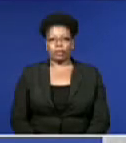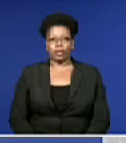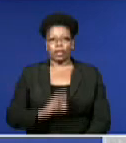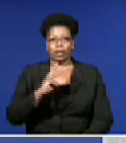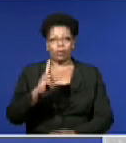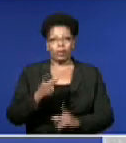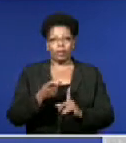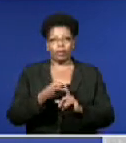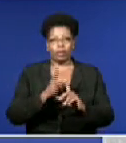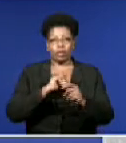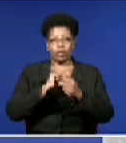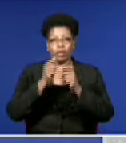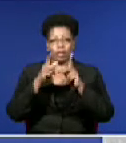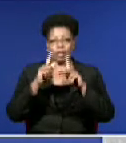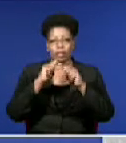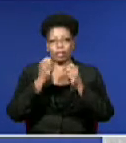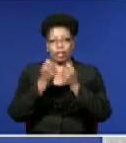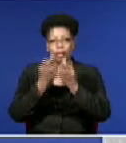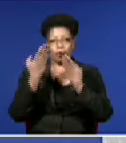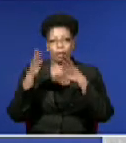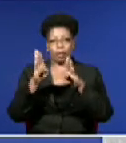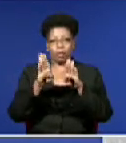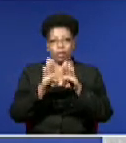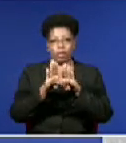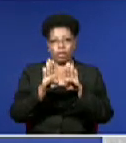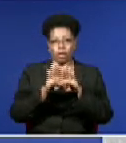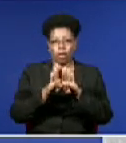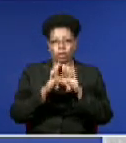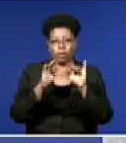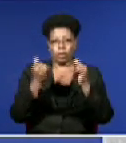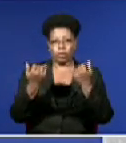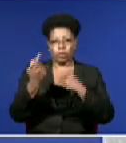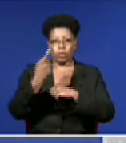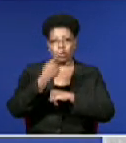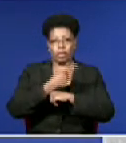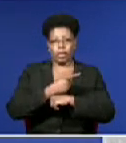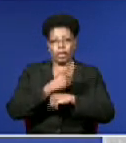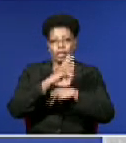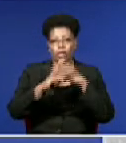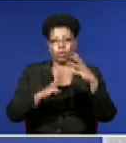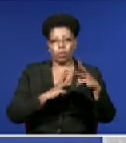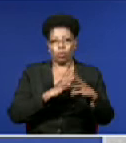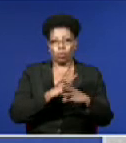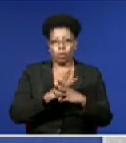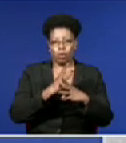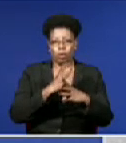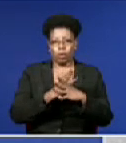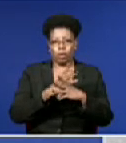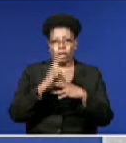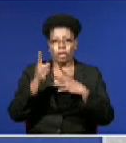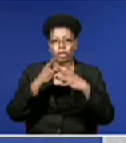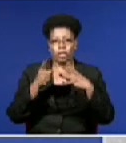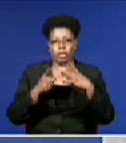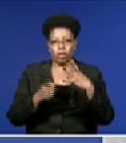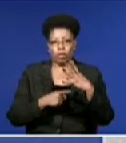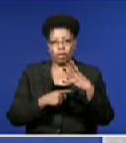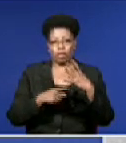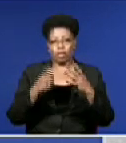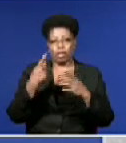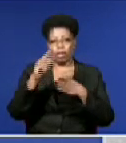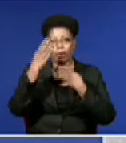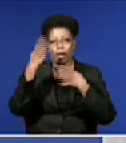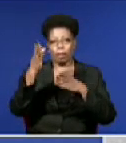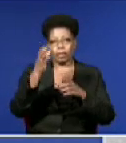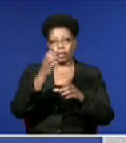Welcome to sports, everybody. Team Bahamas closing out pool play today at the Little League World Series Caribbean Qualifier in Curaçao. The 2-4-2 getting another